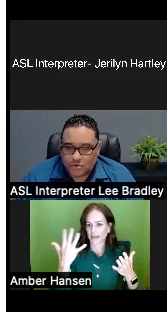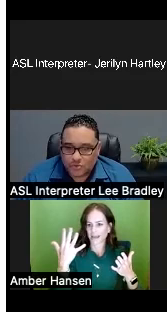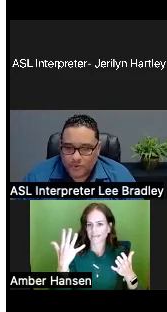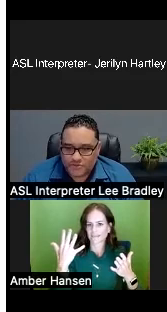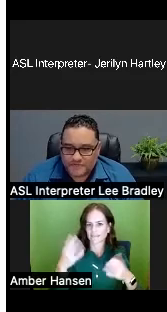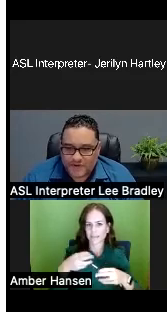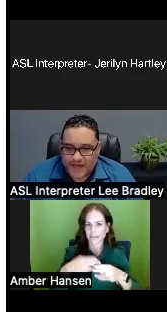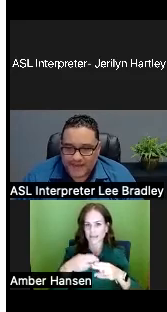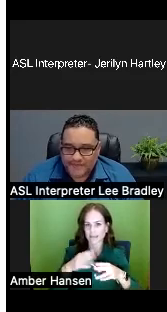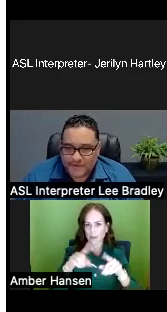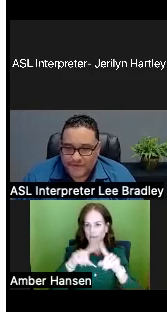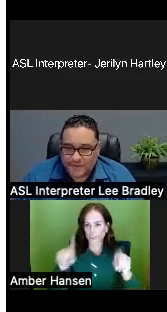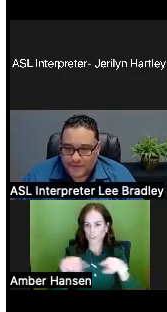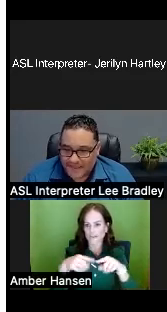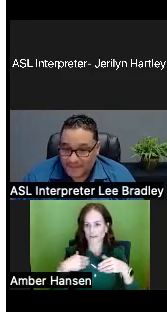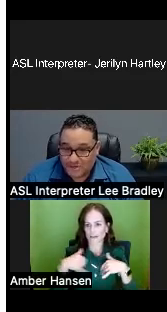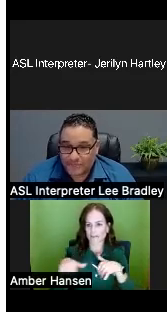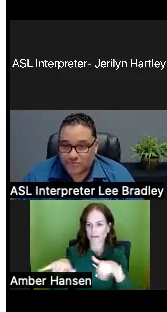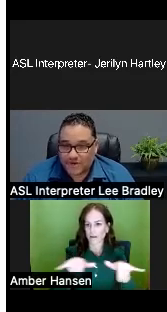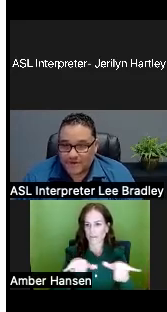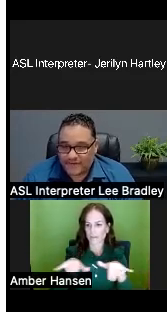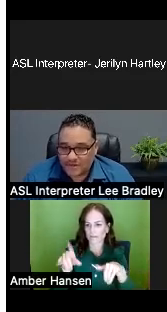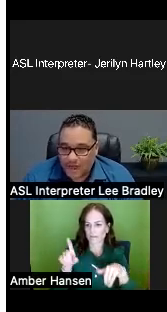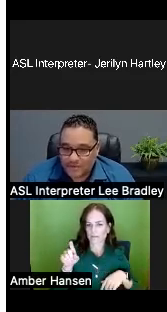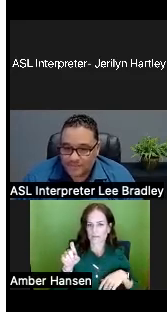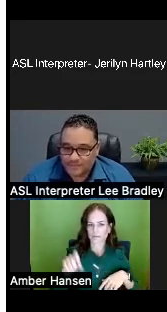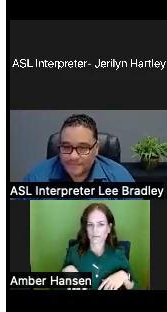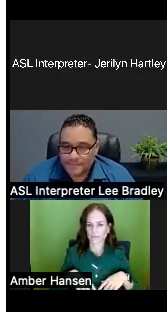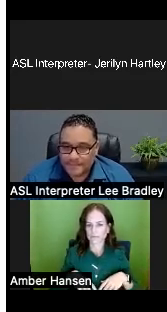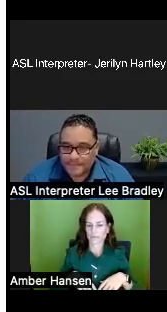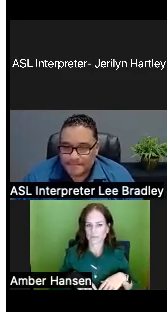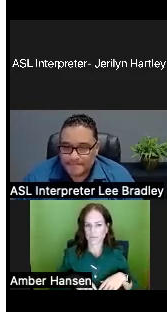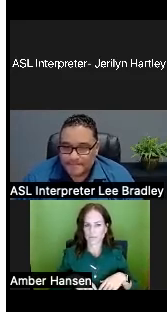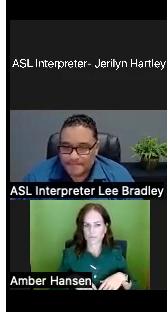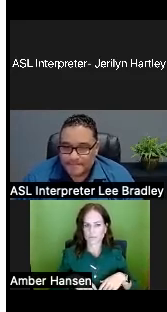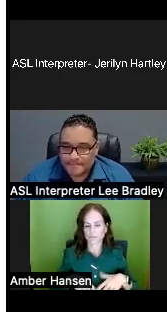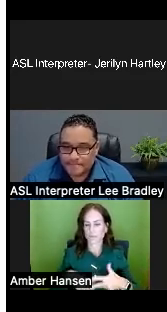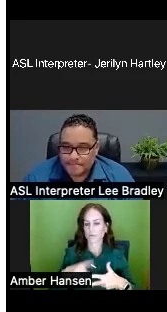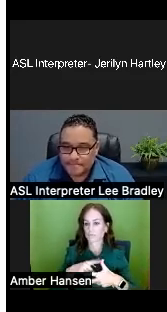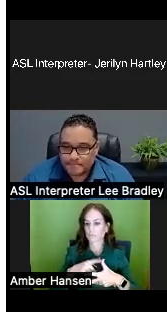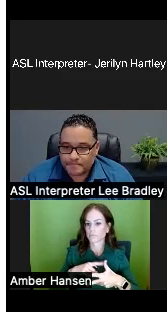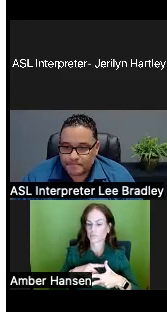So what do the 5 names on the screen have in common?